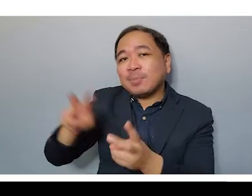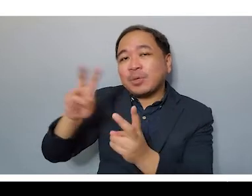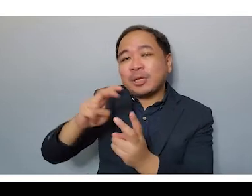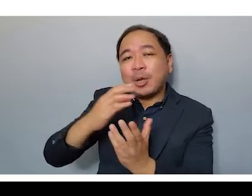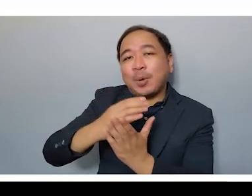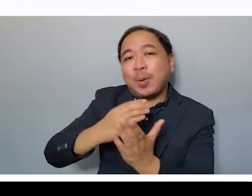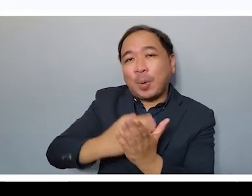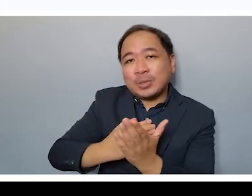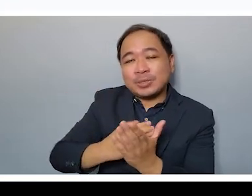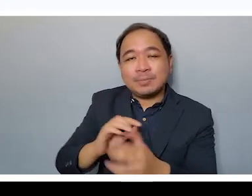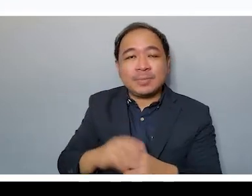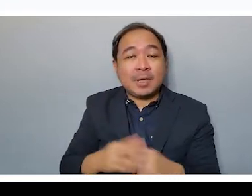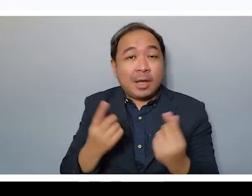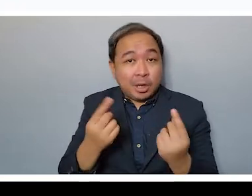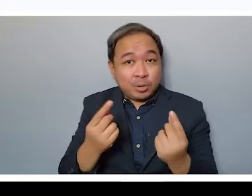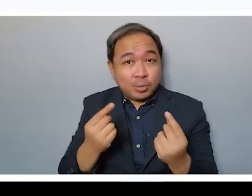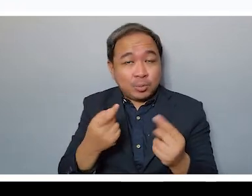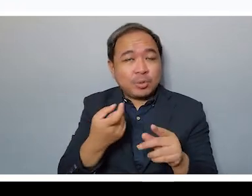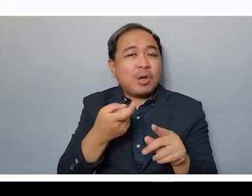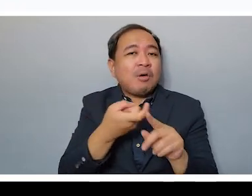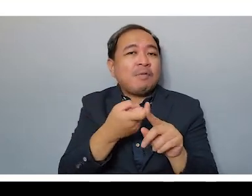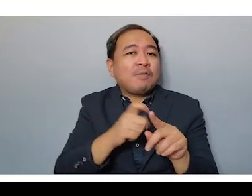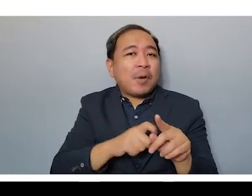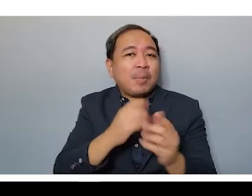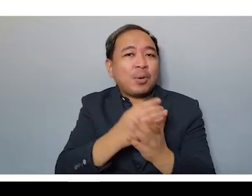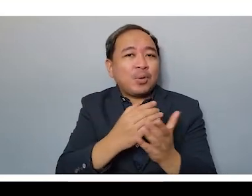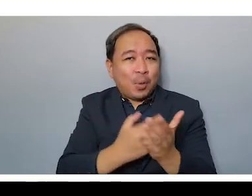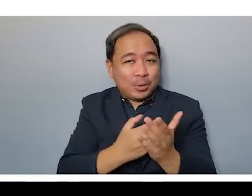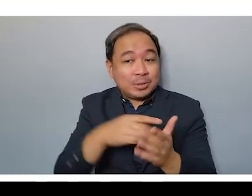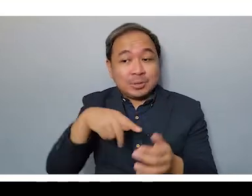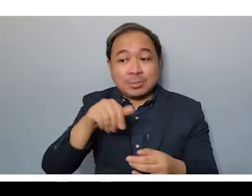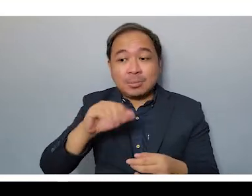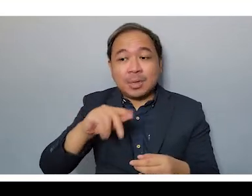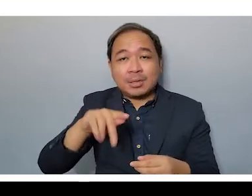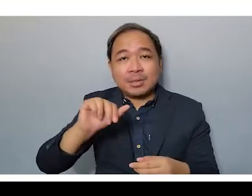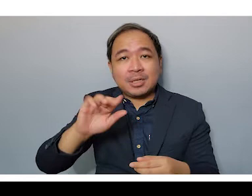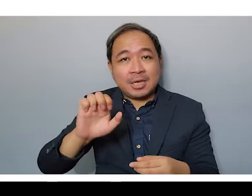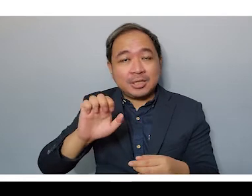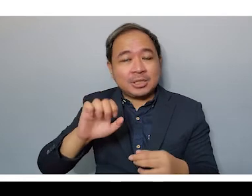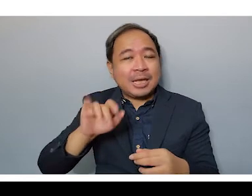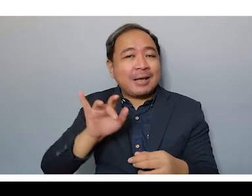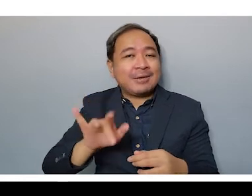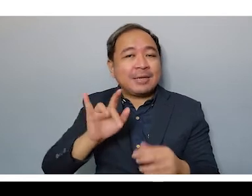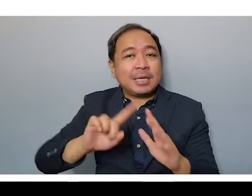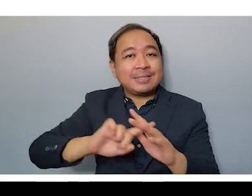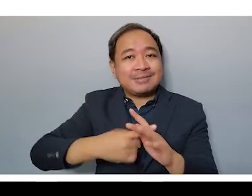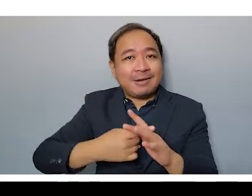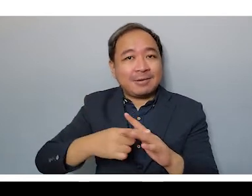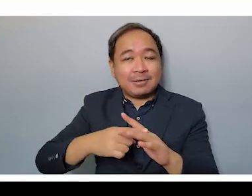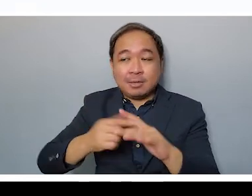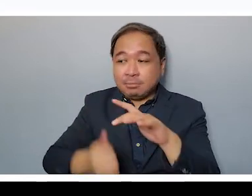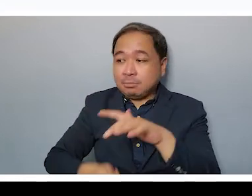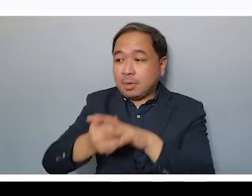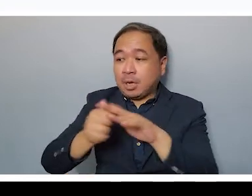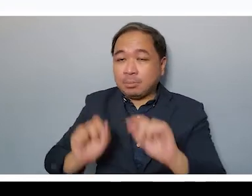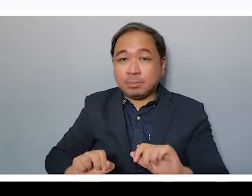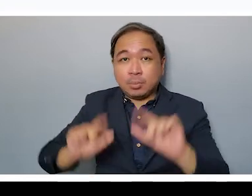activities from a previously exported course package select from a course package and click start